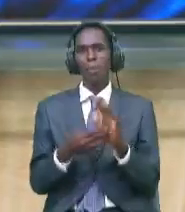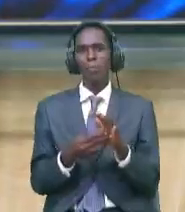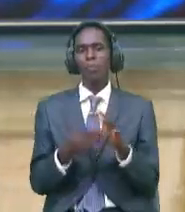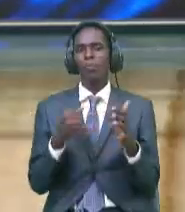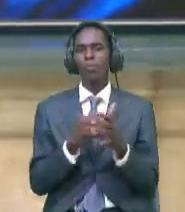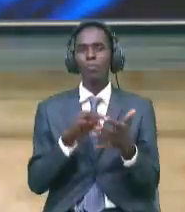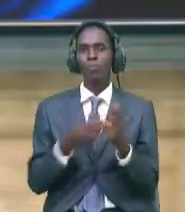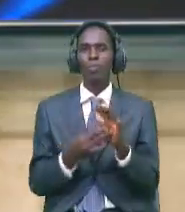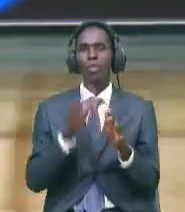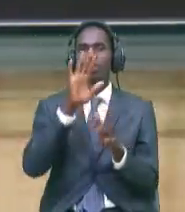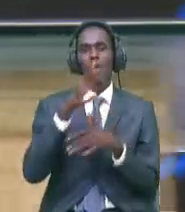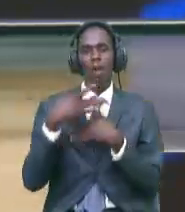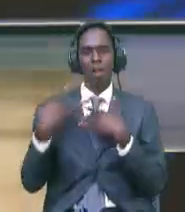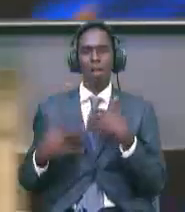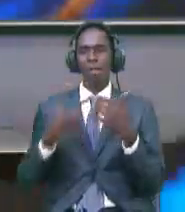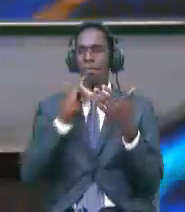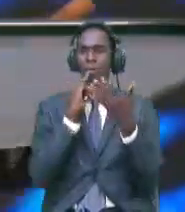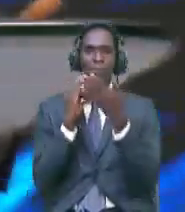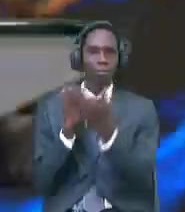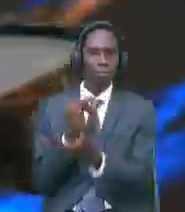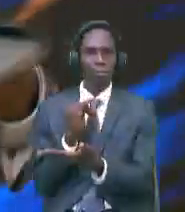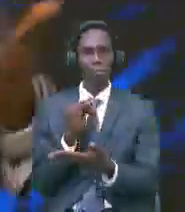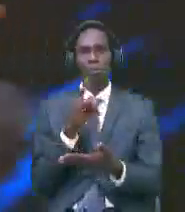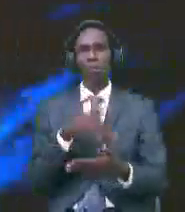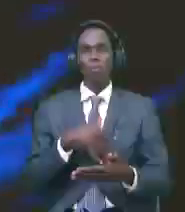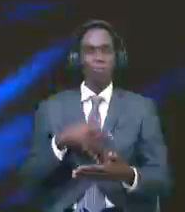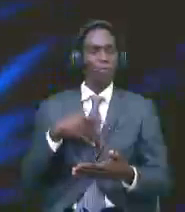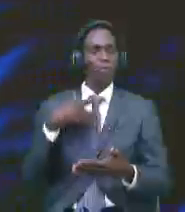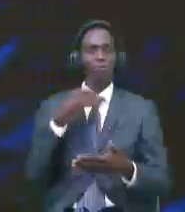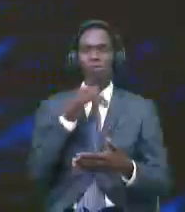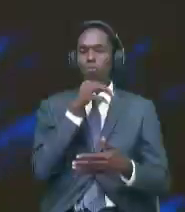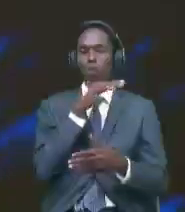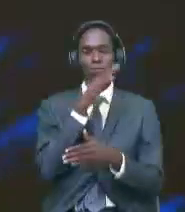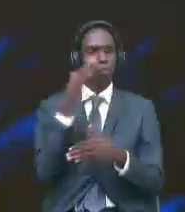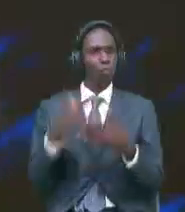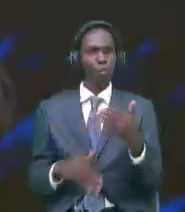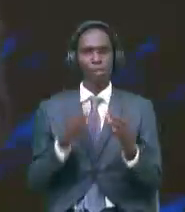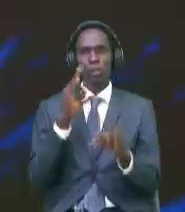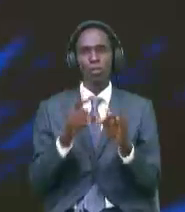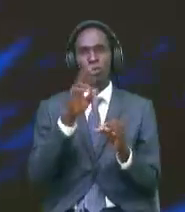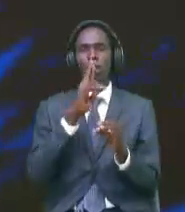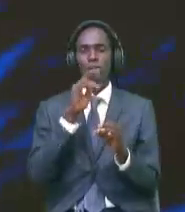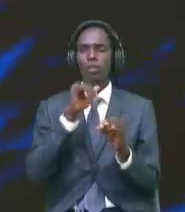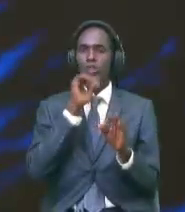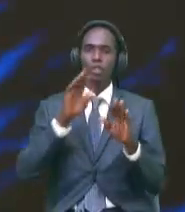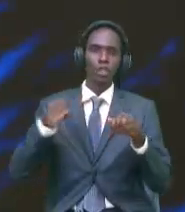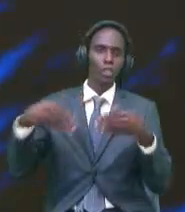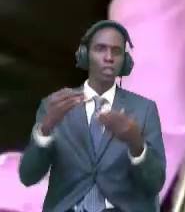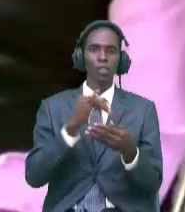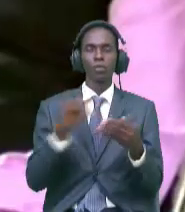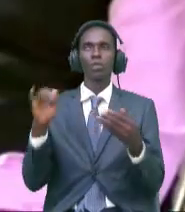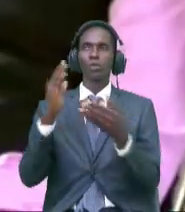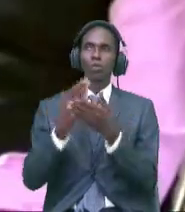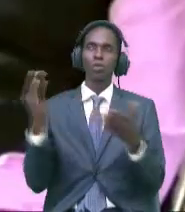you know, your heart is there. You don't feel complete if you are not offering. It's like something is missing. If you are not